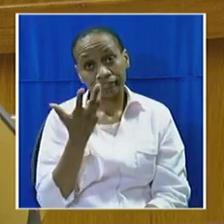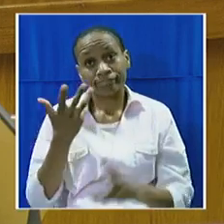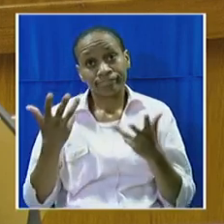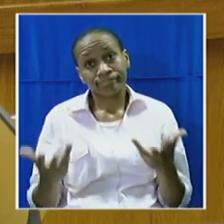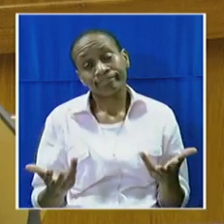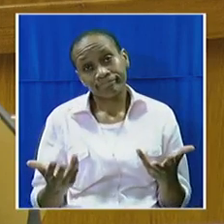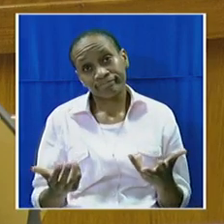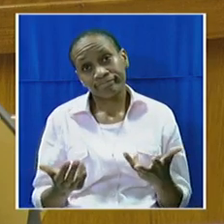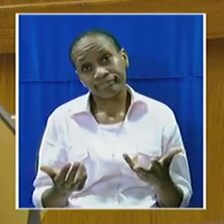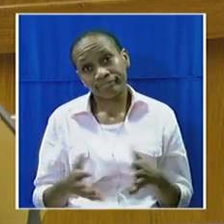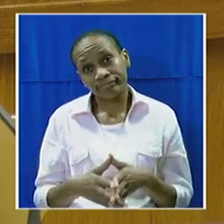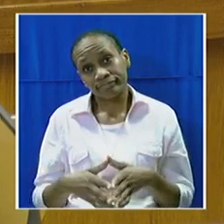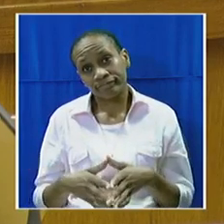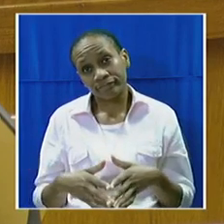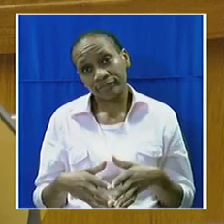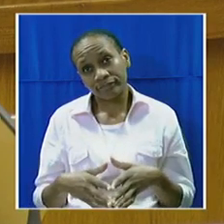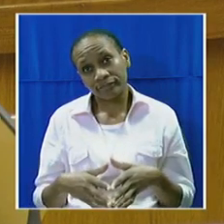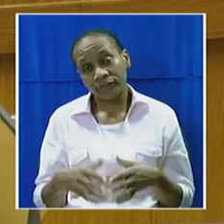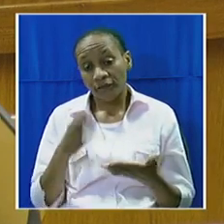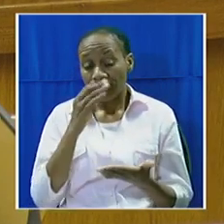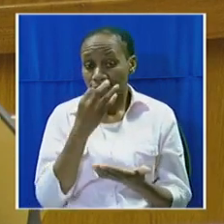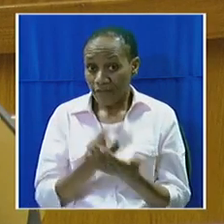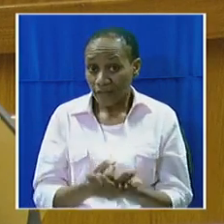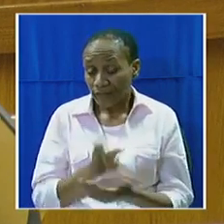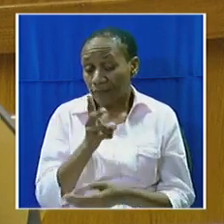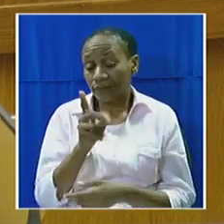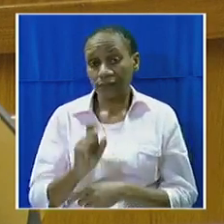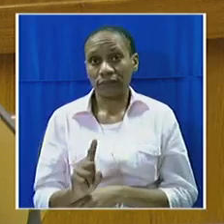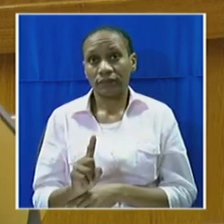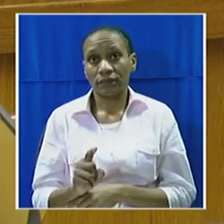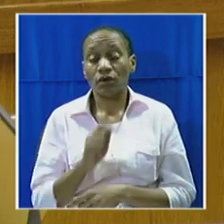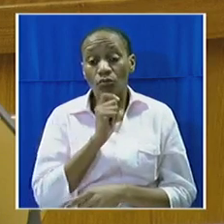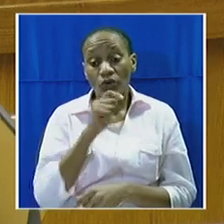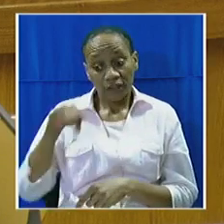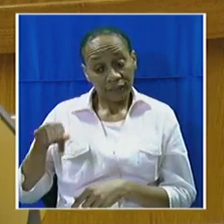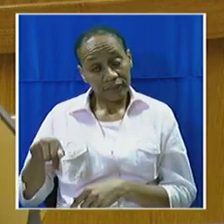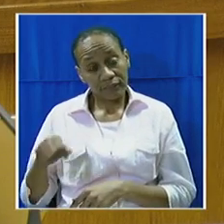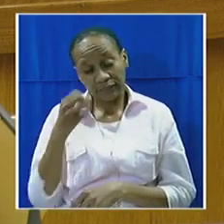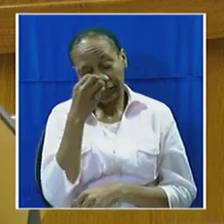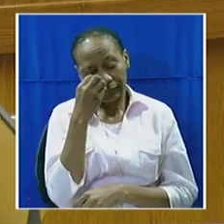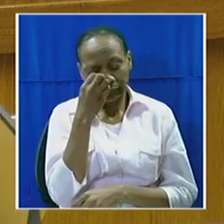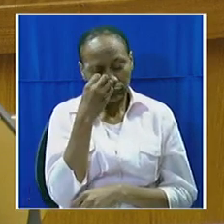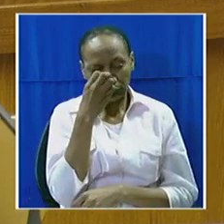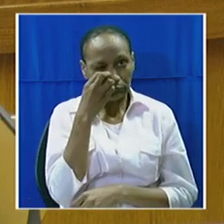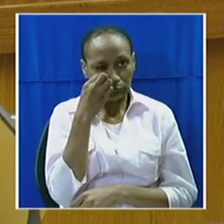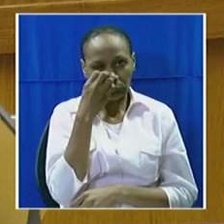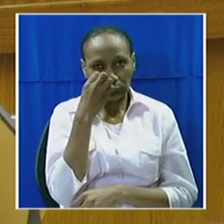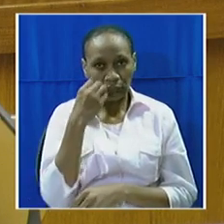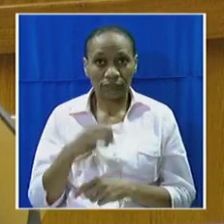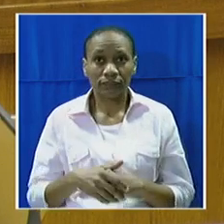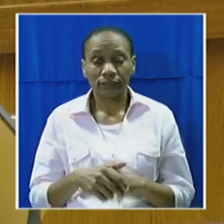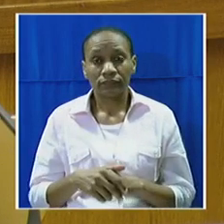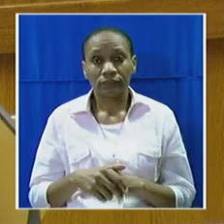It is also an undisputed fact that this morning, for instance, the outbreak